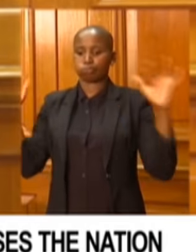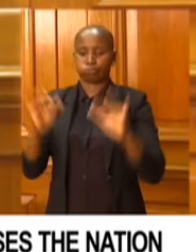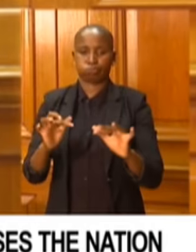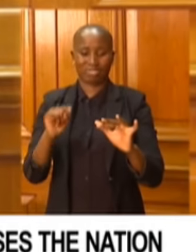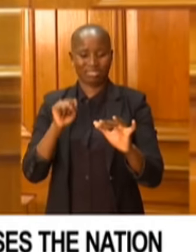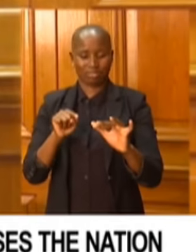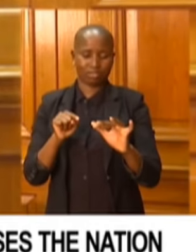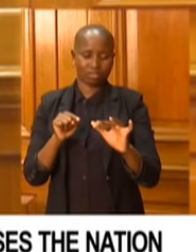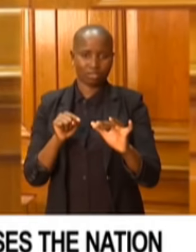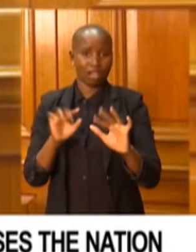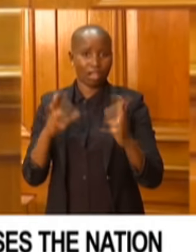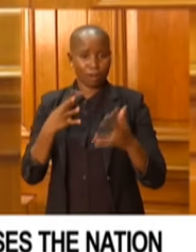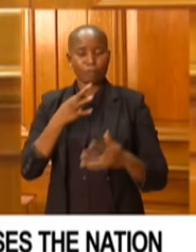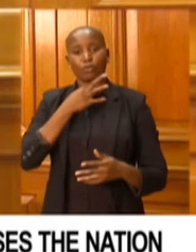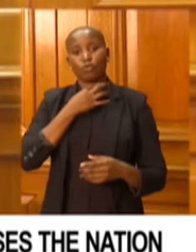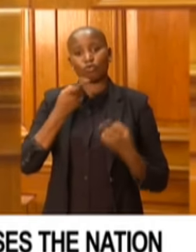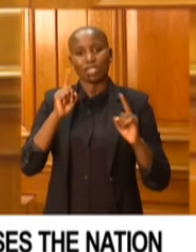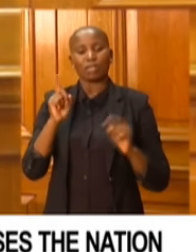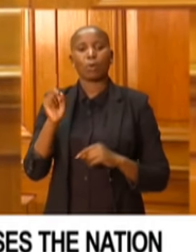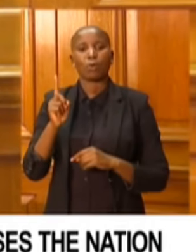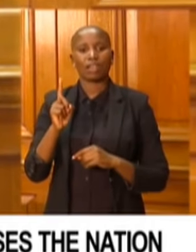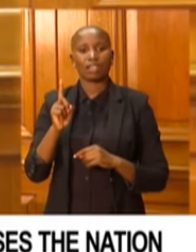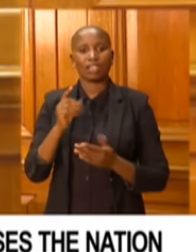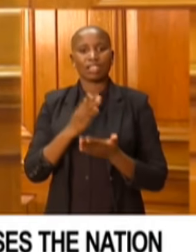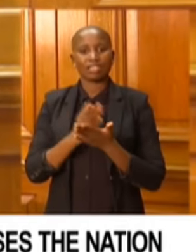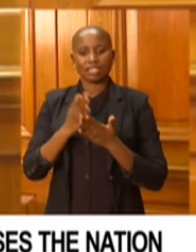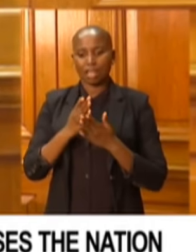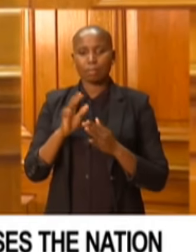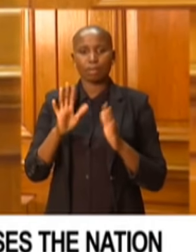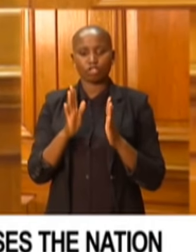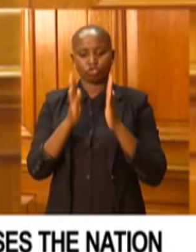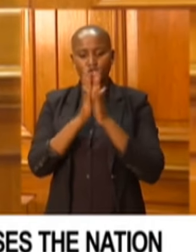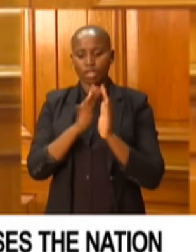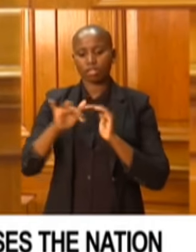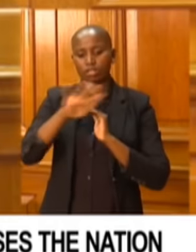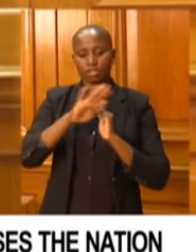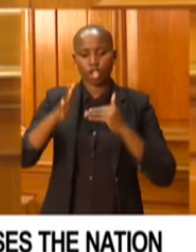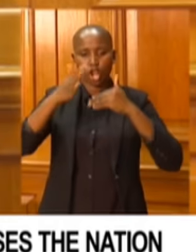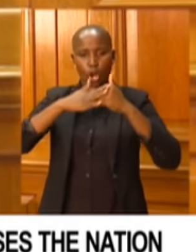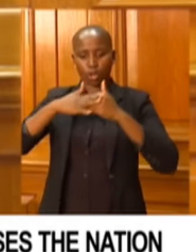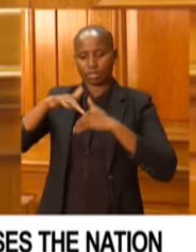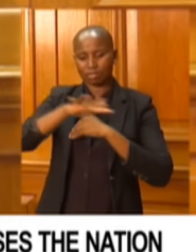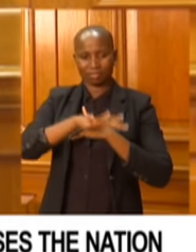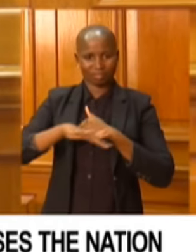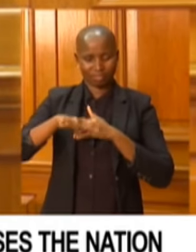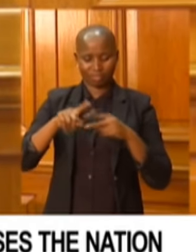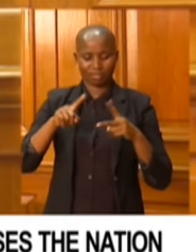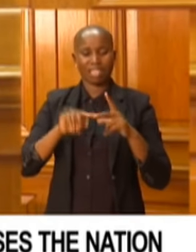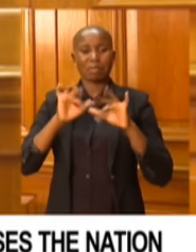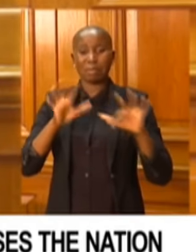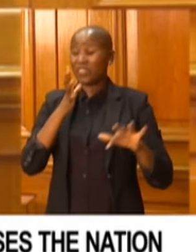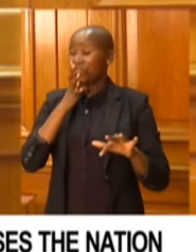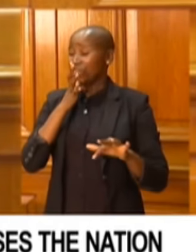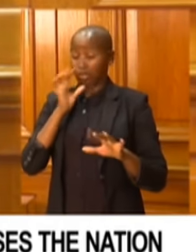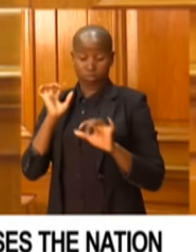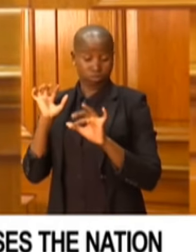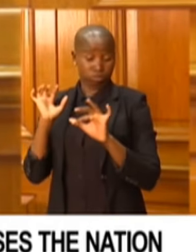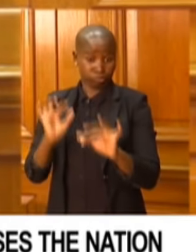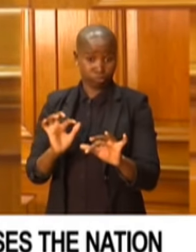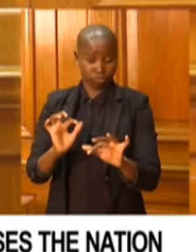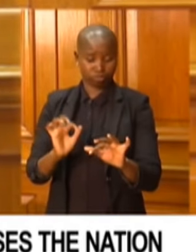risk associated with enclosed spaces, large groups, close proximity